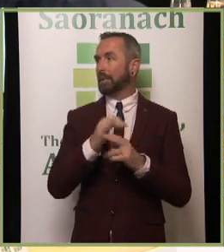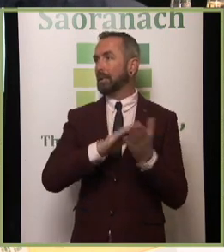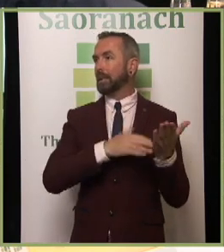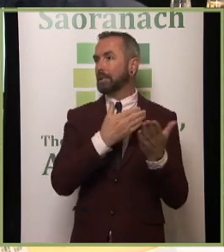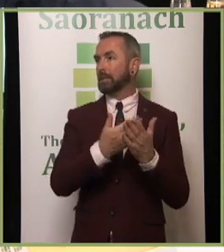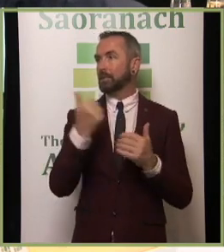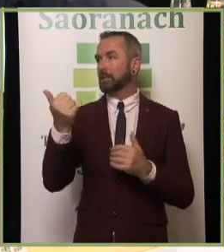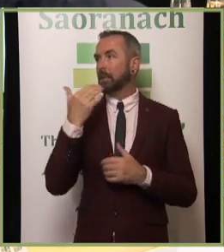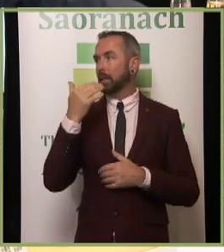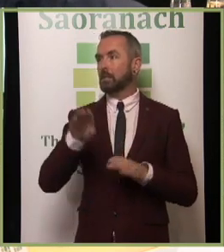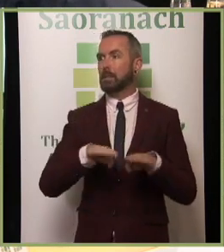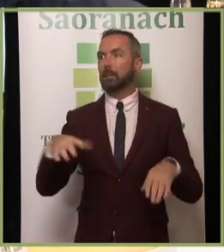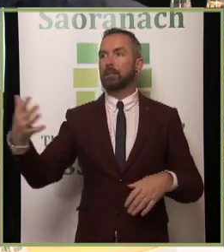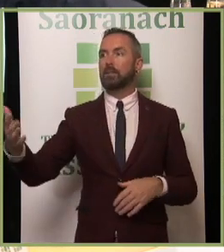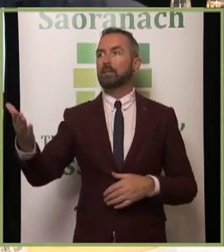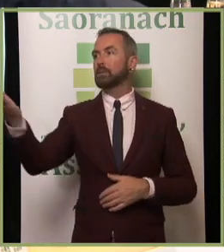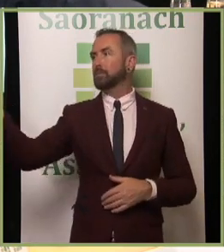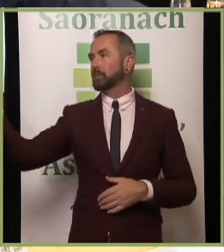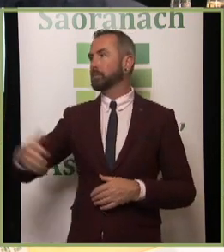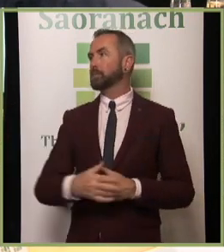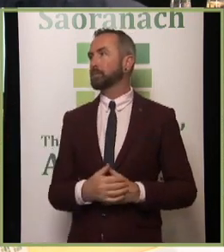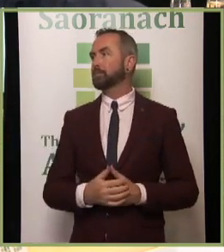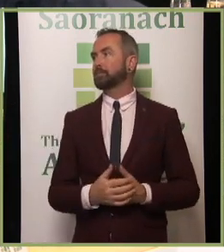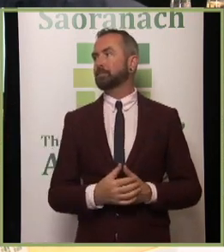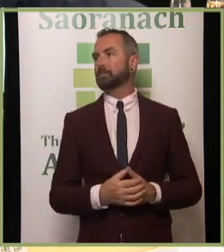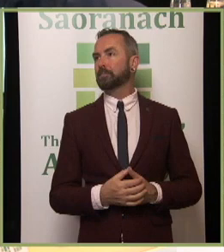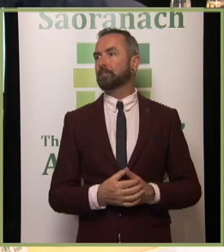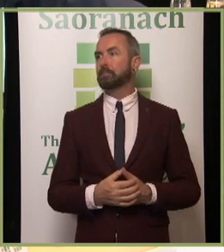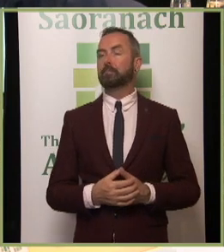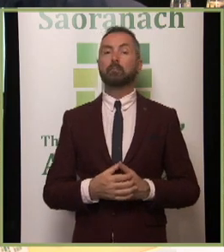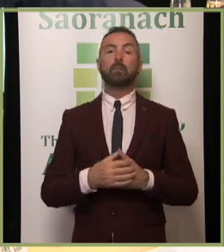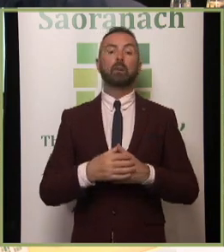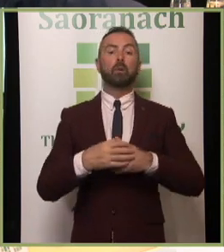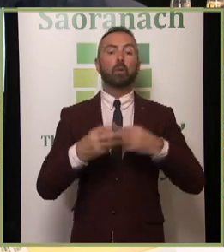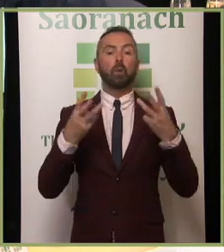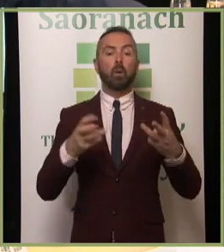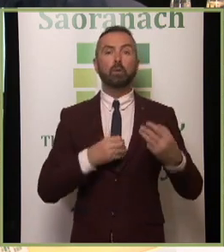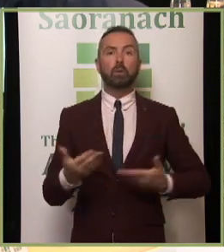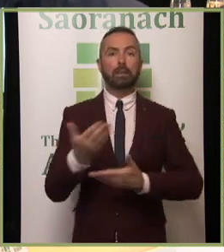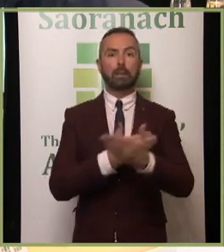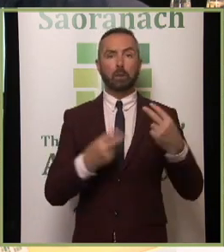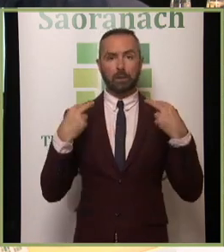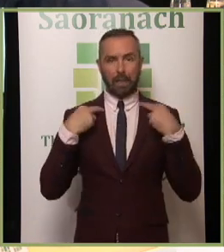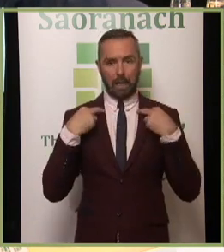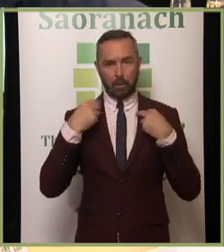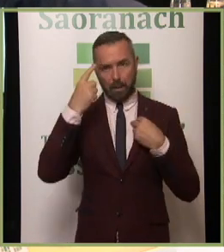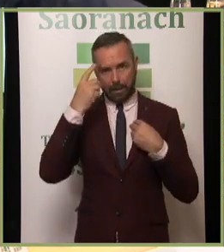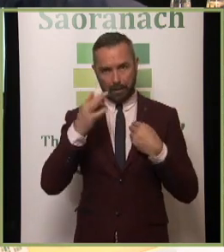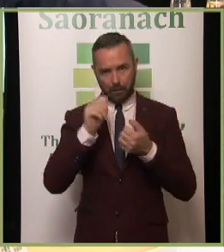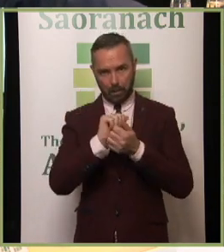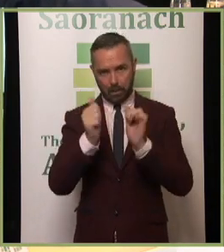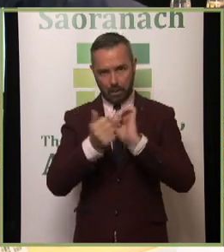Okay. Thank you. Table 5. Okay. So it's to discuss the language. And just with those points made, I think if we change